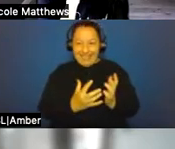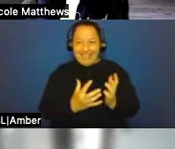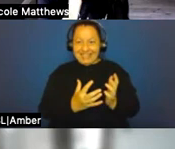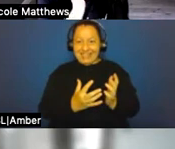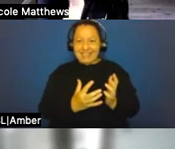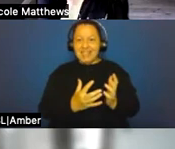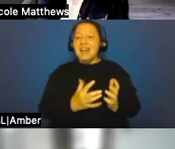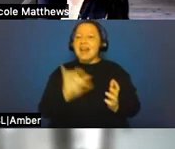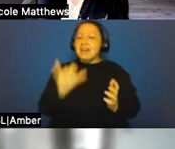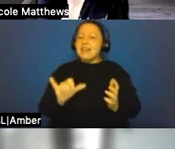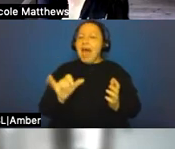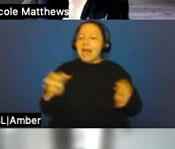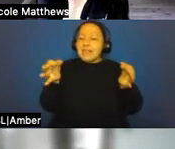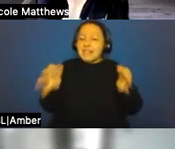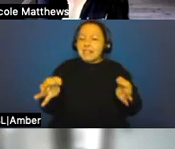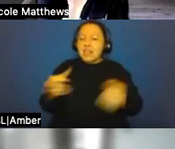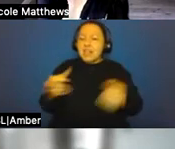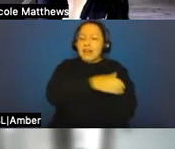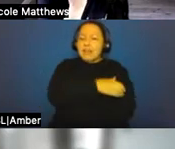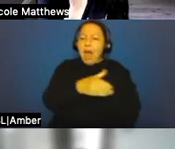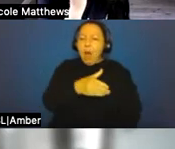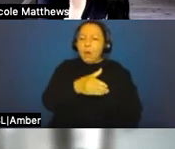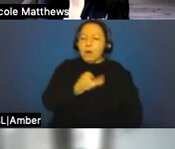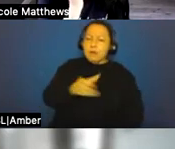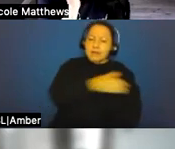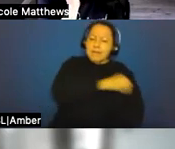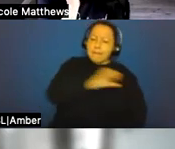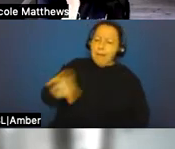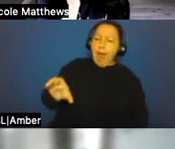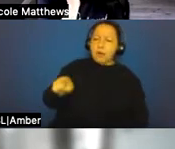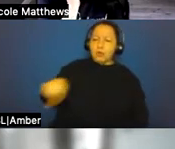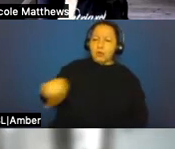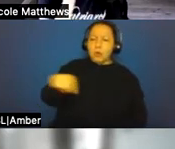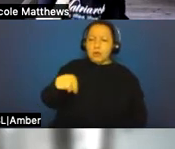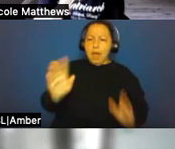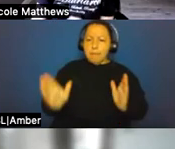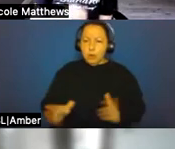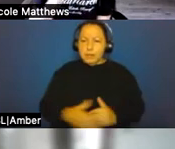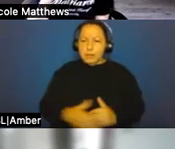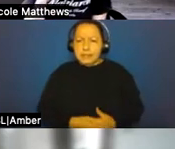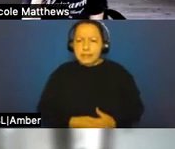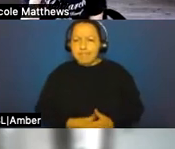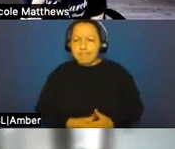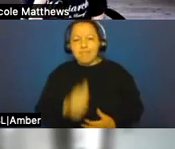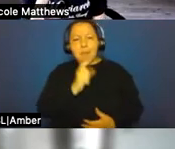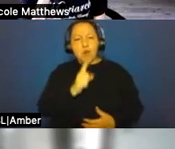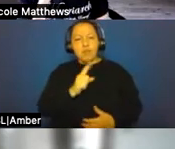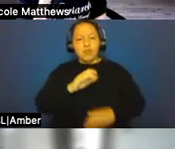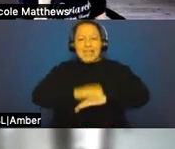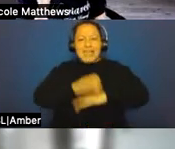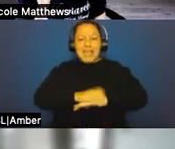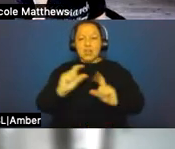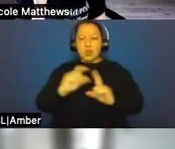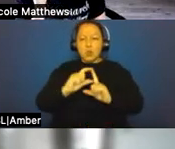decision back in that person's hands. Or I don't know if the English word of permission is the